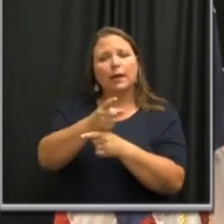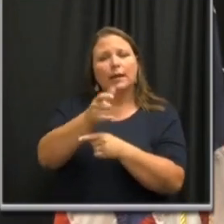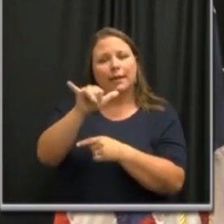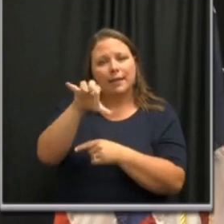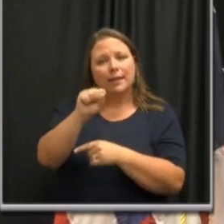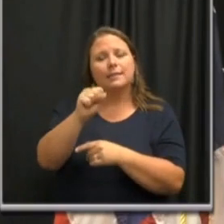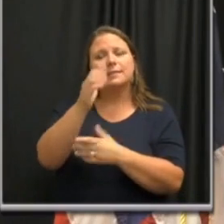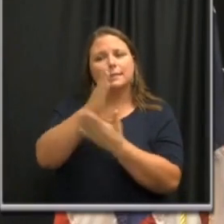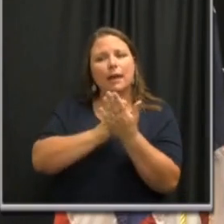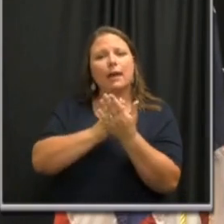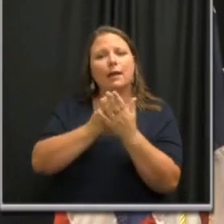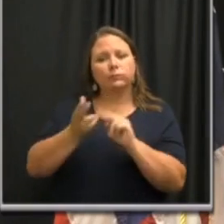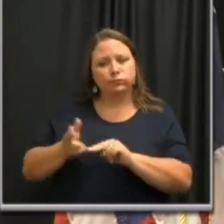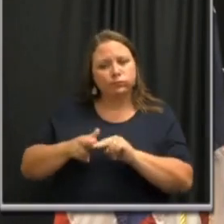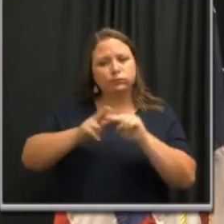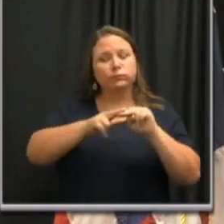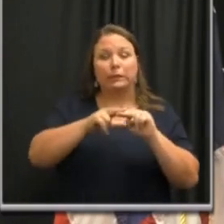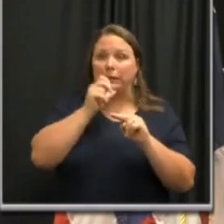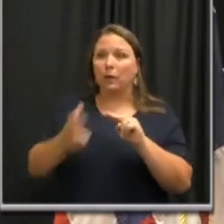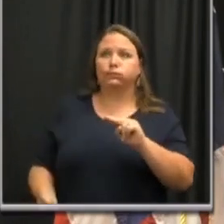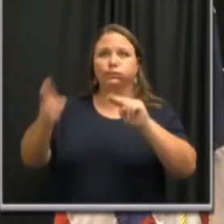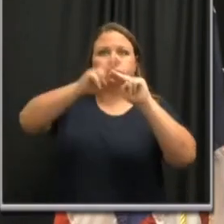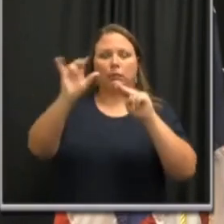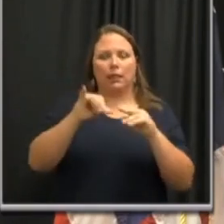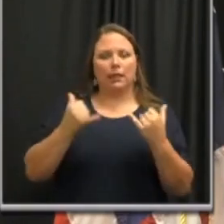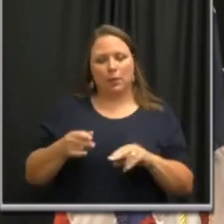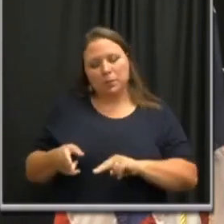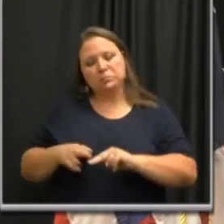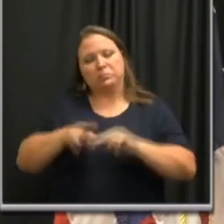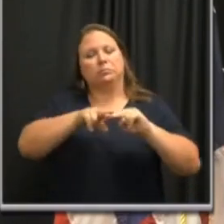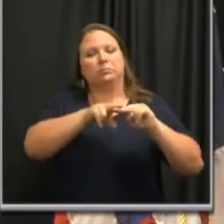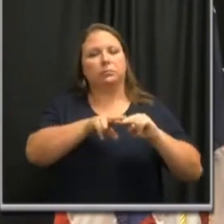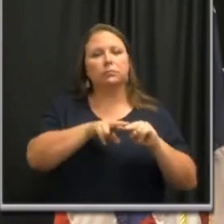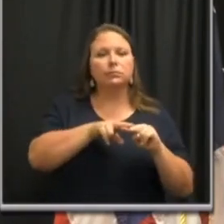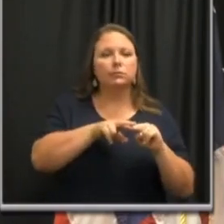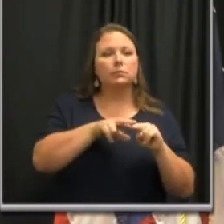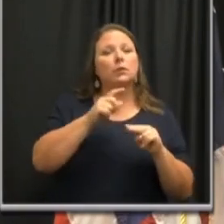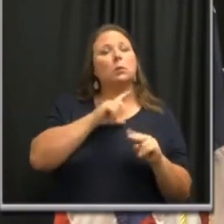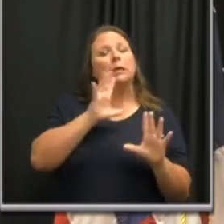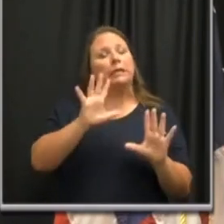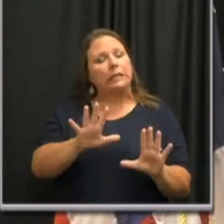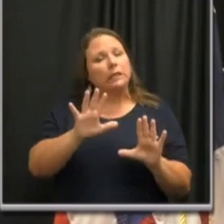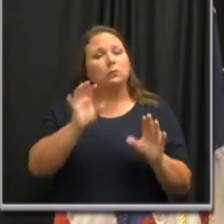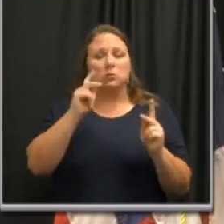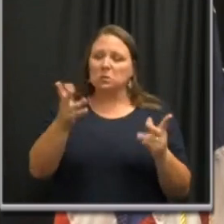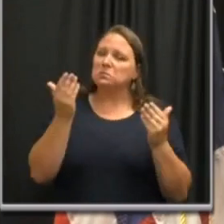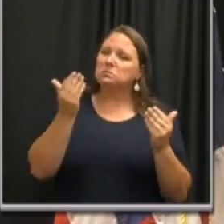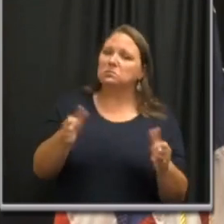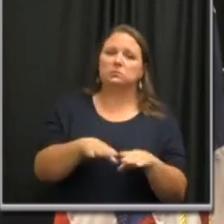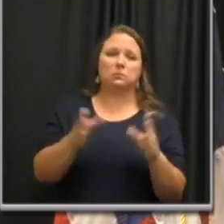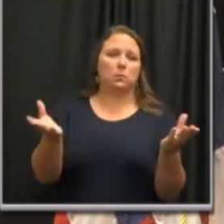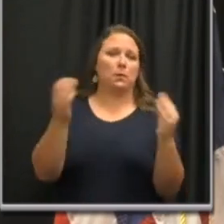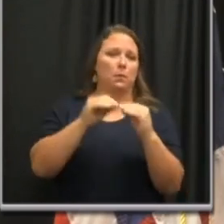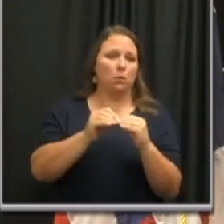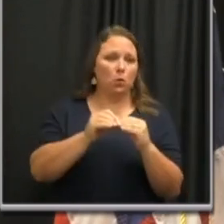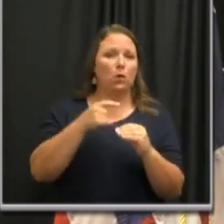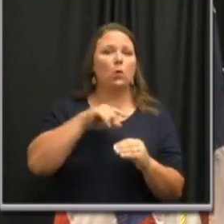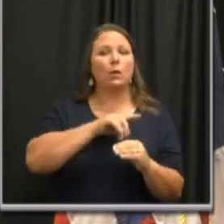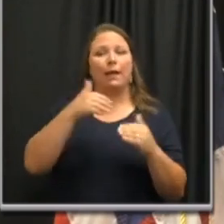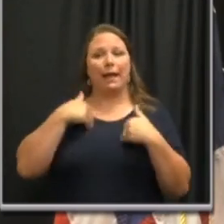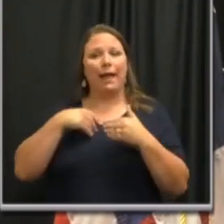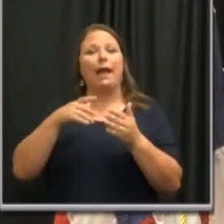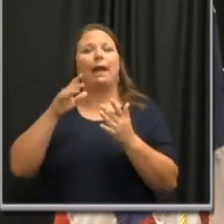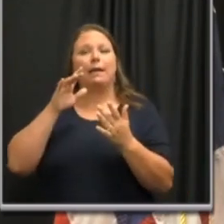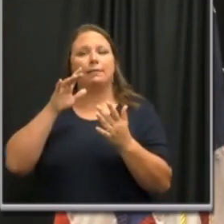some, definitely not the percentage were going up now. And we cautiously said, hey, we're moving forward. And we had our contact tracing